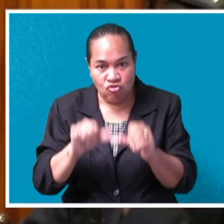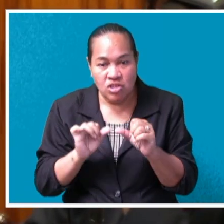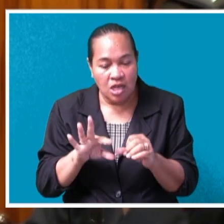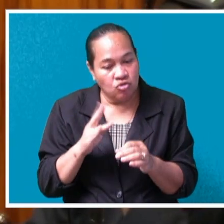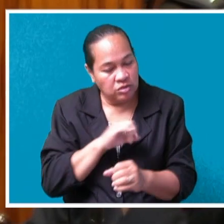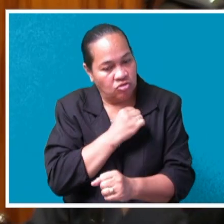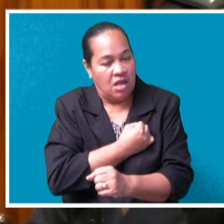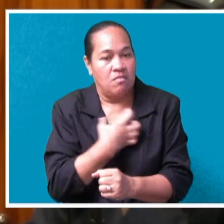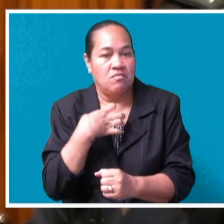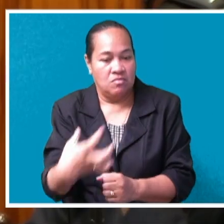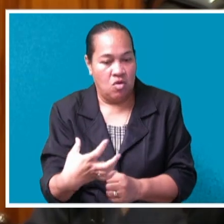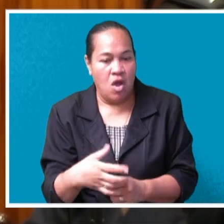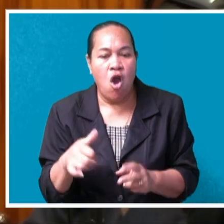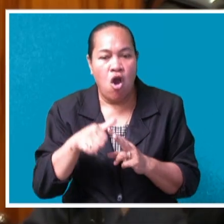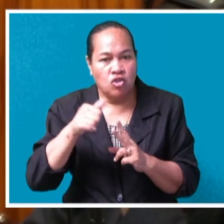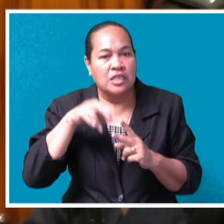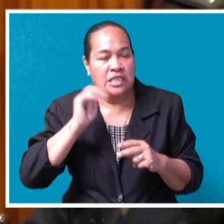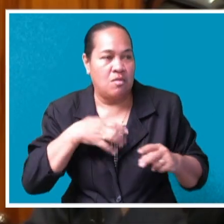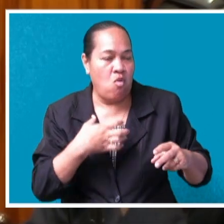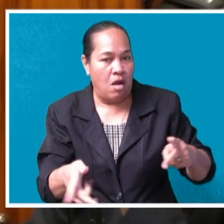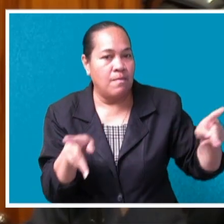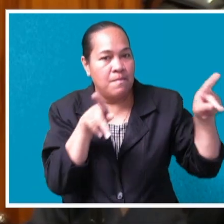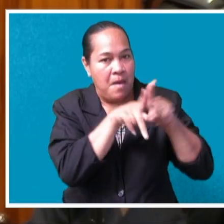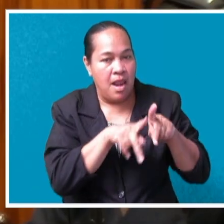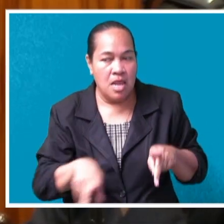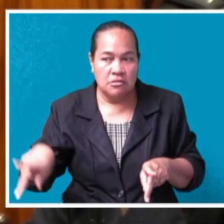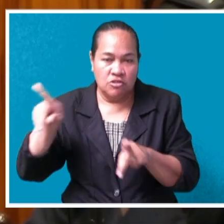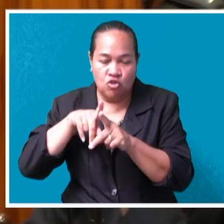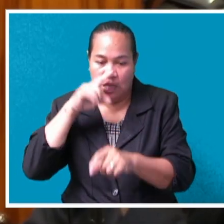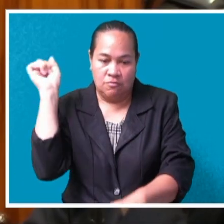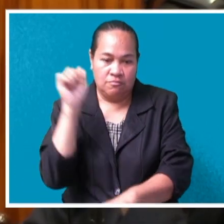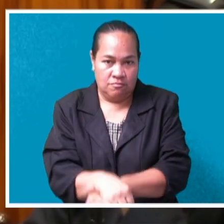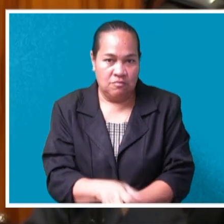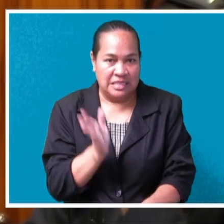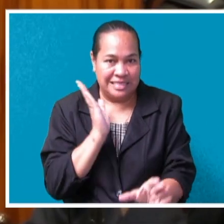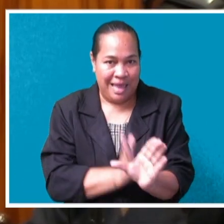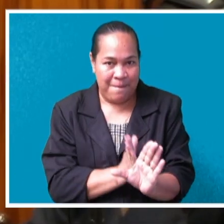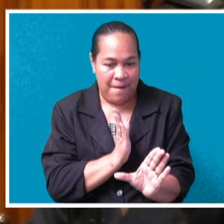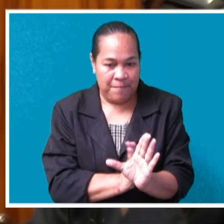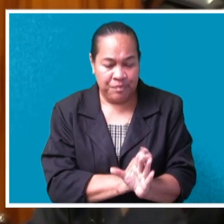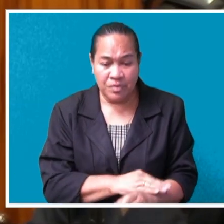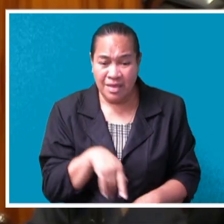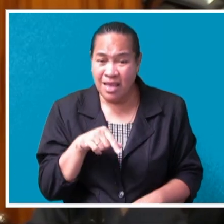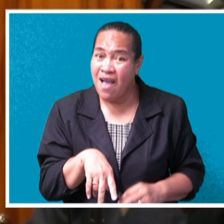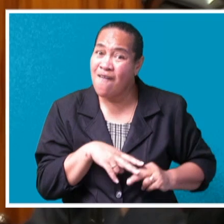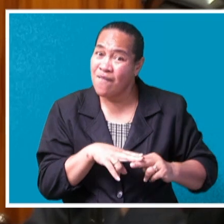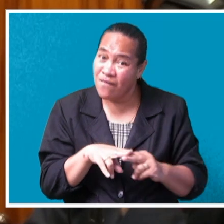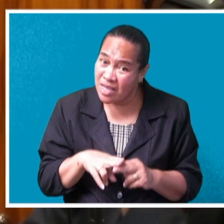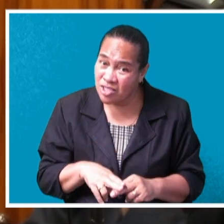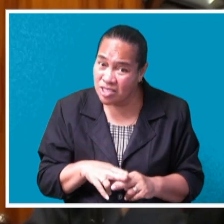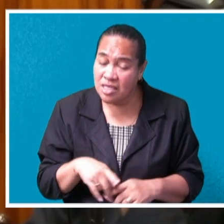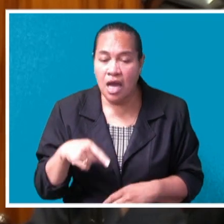partners in addressing cyber threats. Mr. Speaker, Fiji's geography also shapes the nature of its